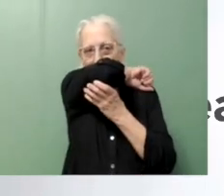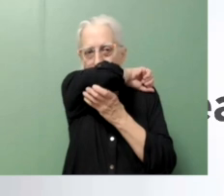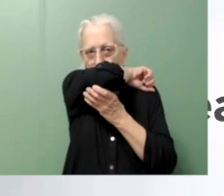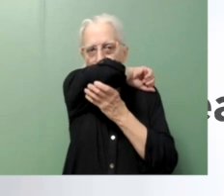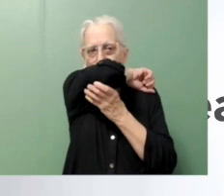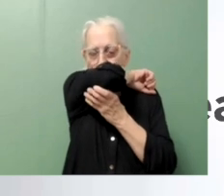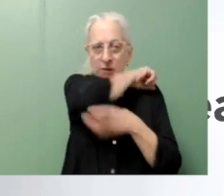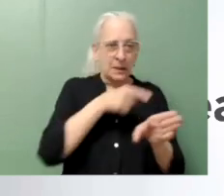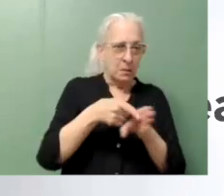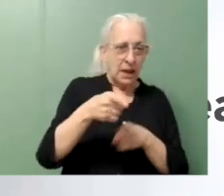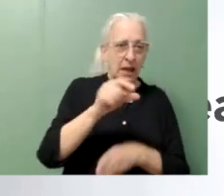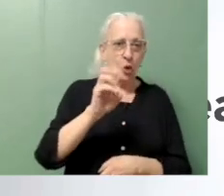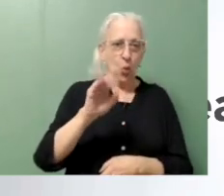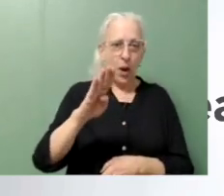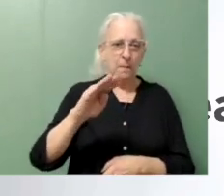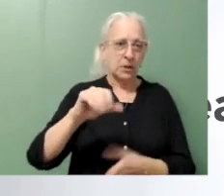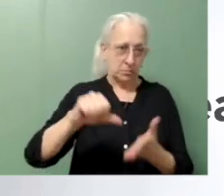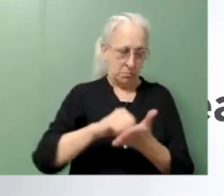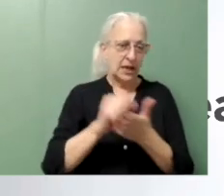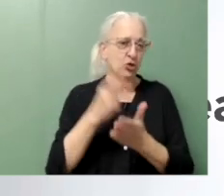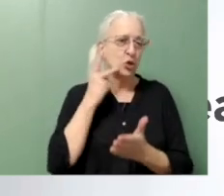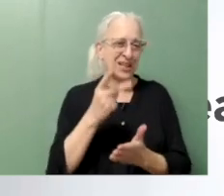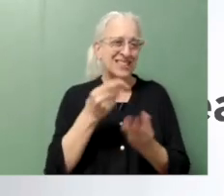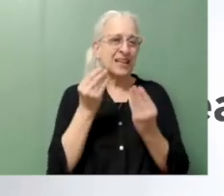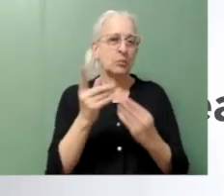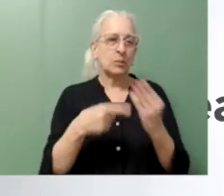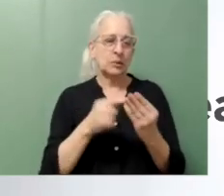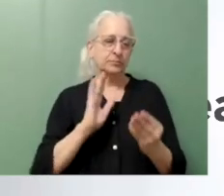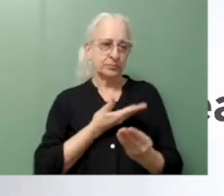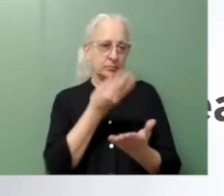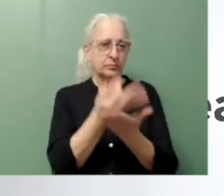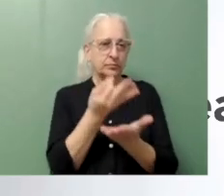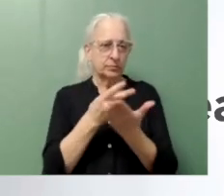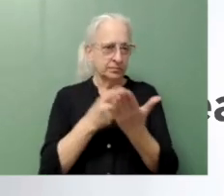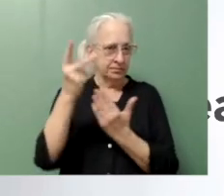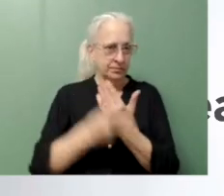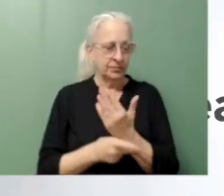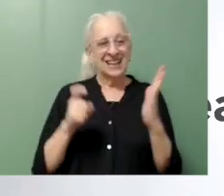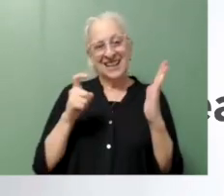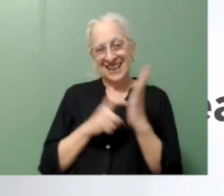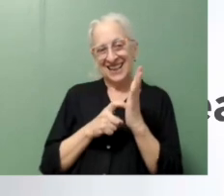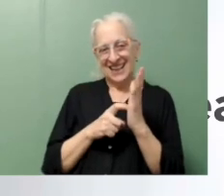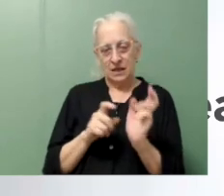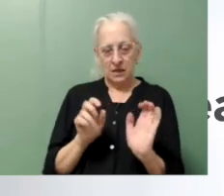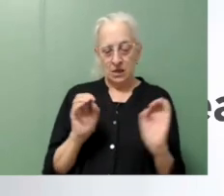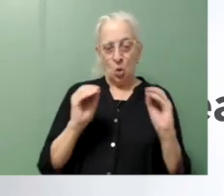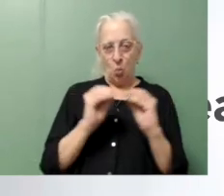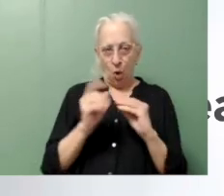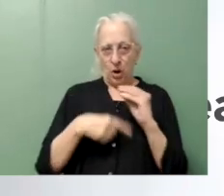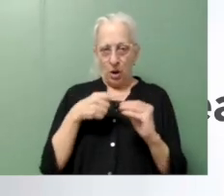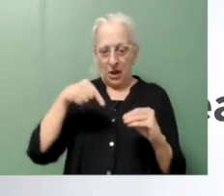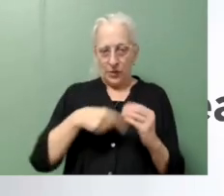find information about our funding programs. Click More about this program for